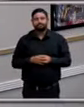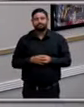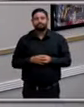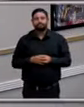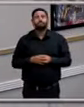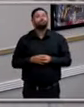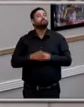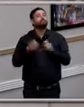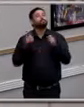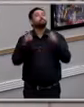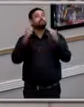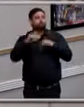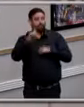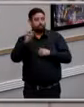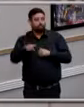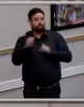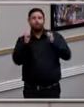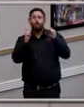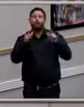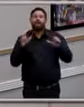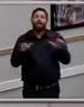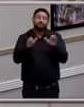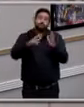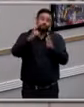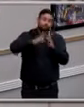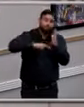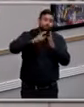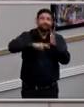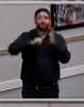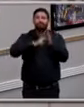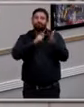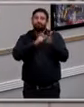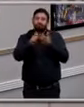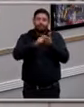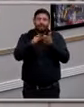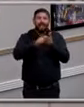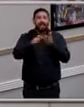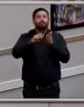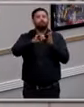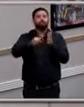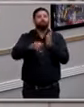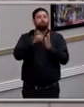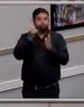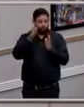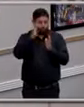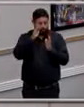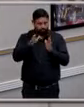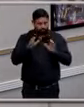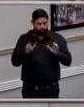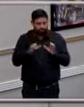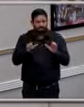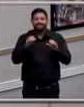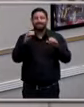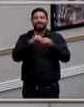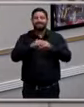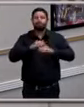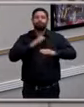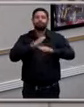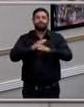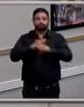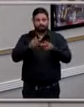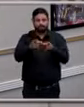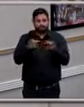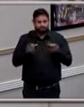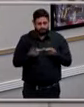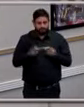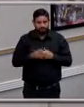All activities like reading their textbooks and writing in their subject journals will be performed in a restricted space, made